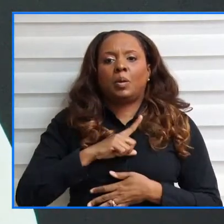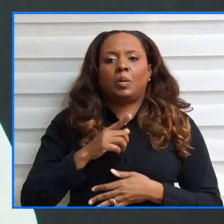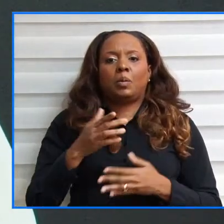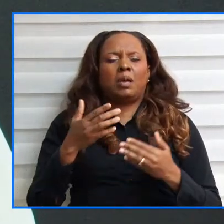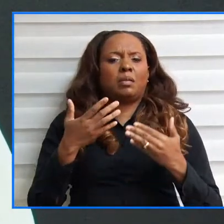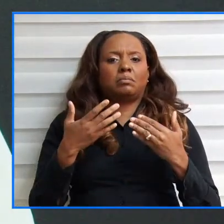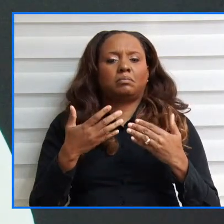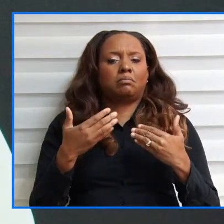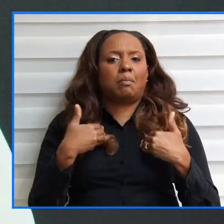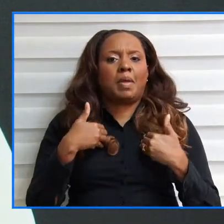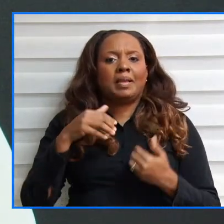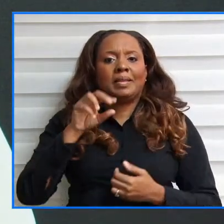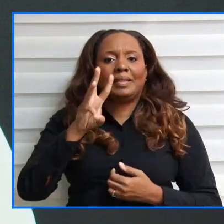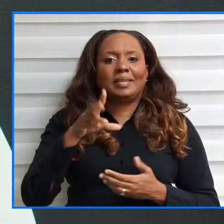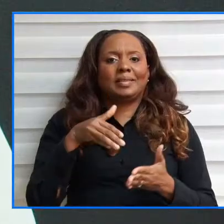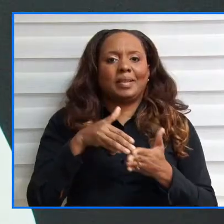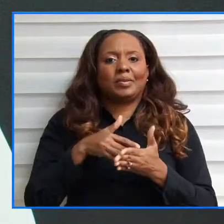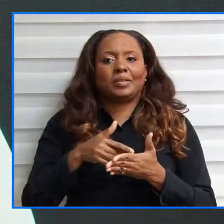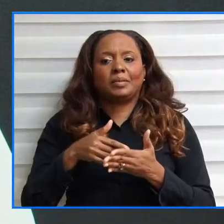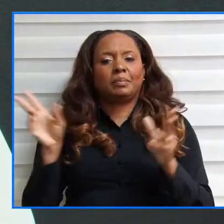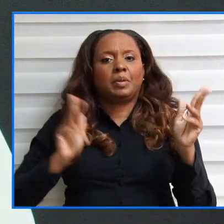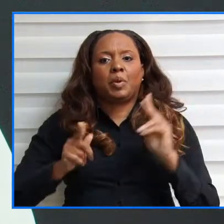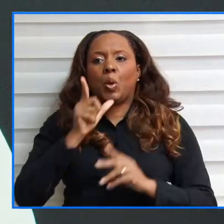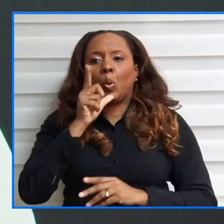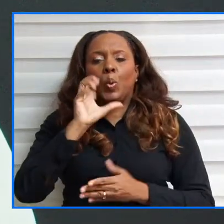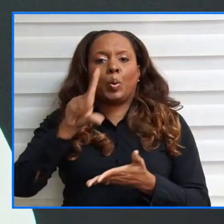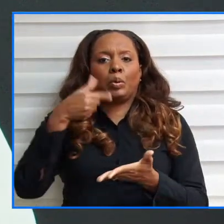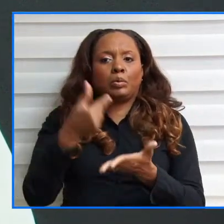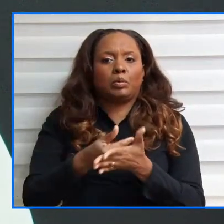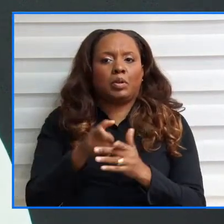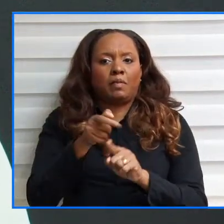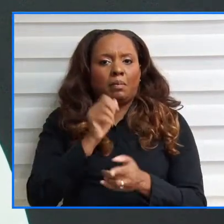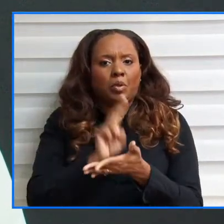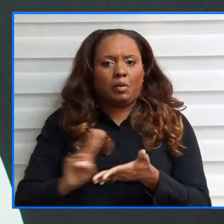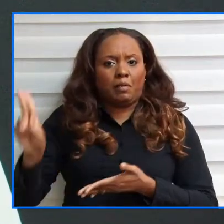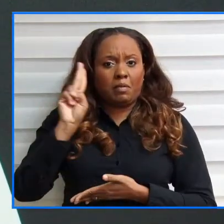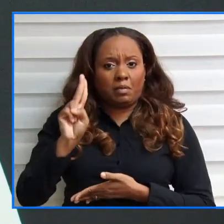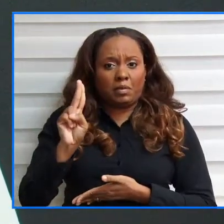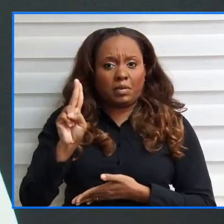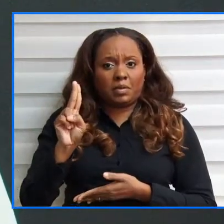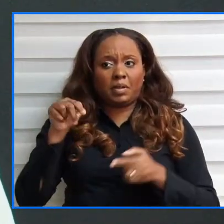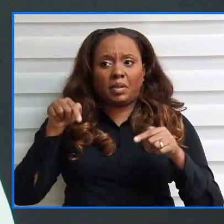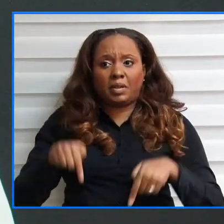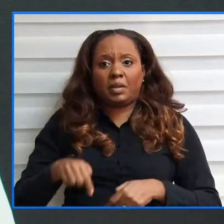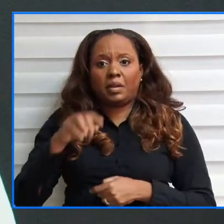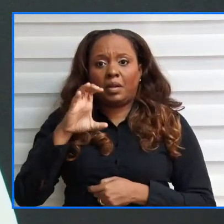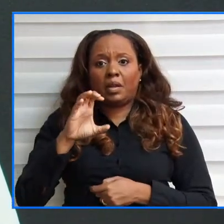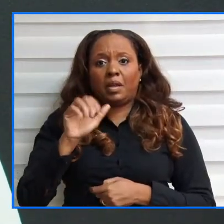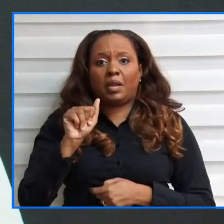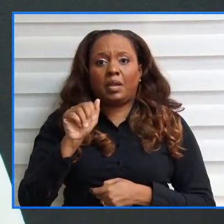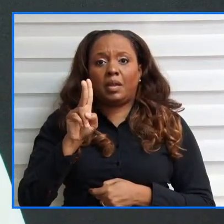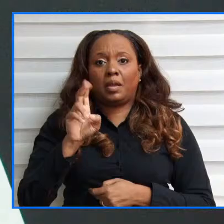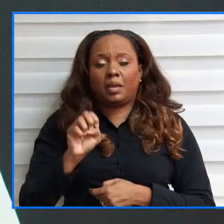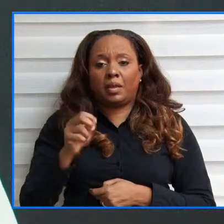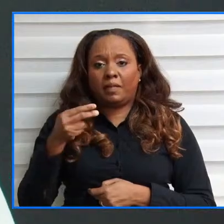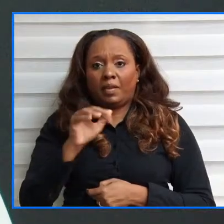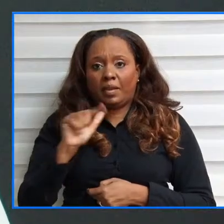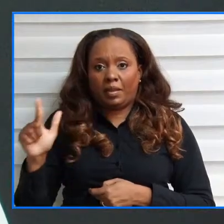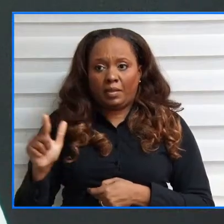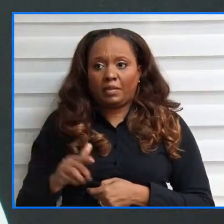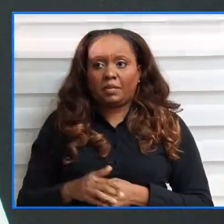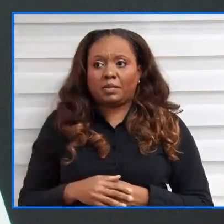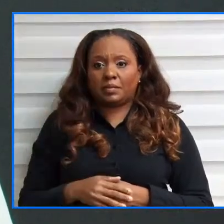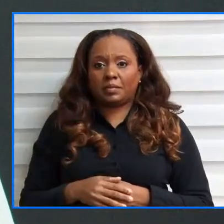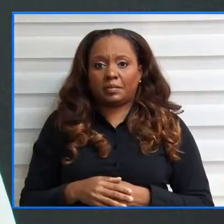graduates in the area of science from the Cave Hill campus of the University of the West Indies here in the last 5 years. And while there